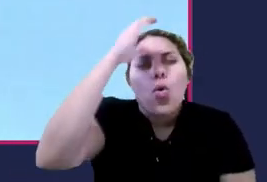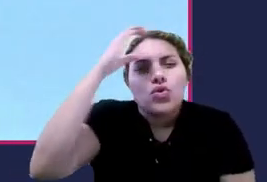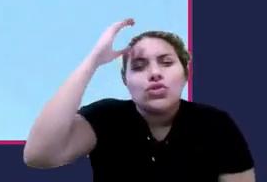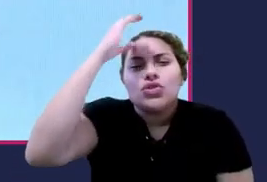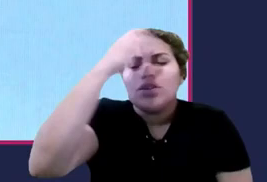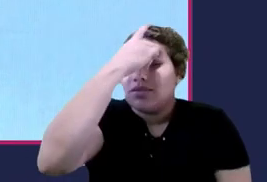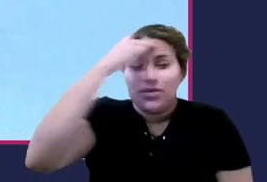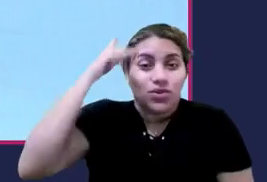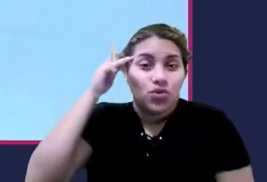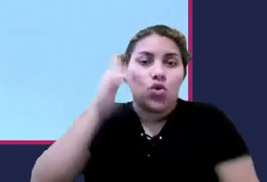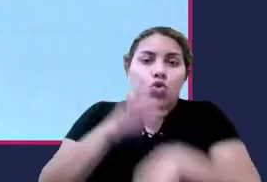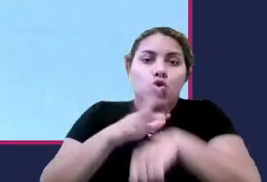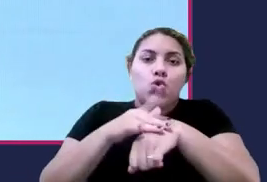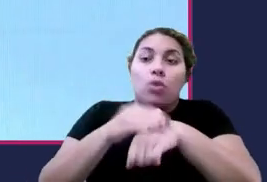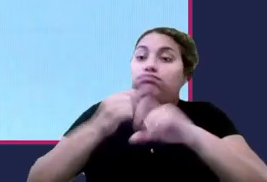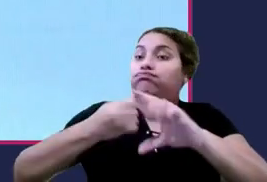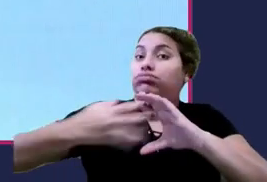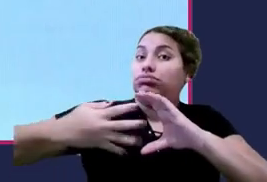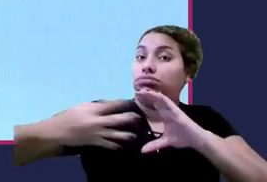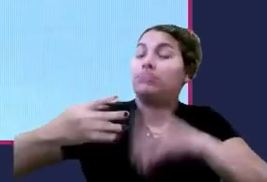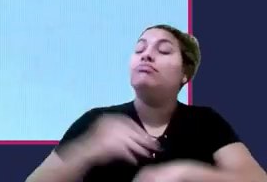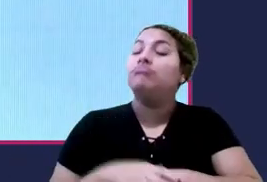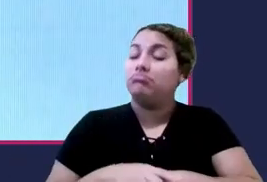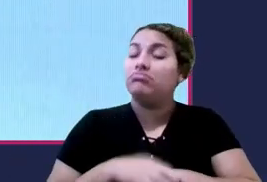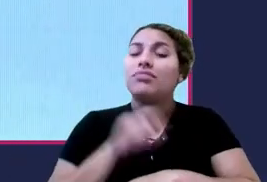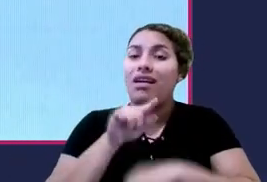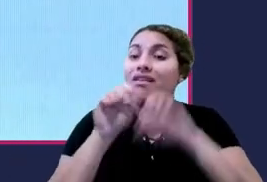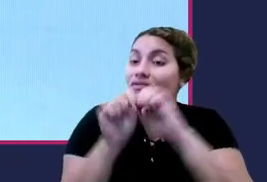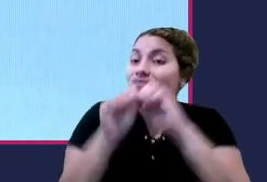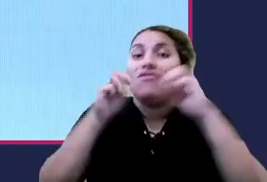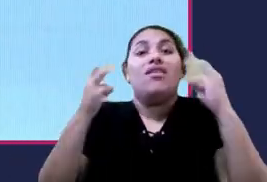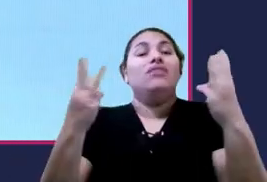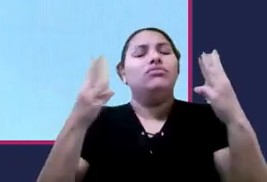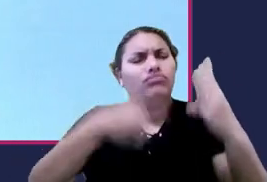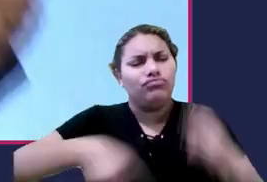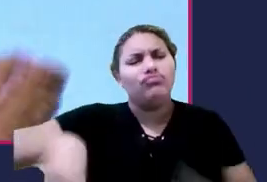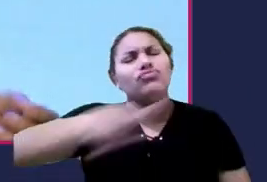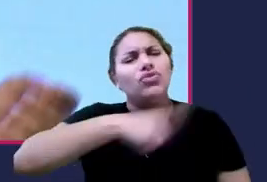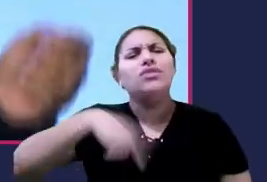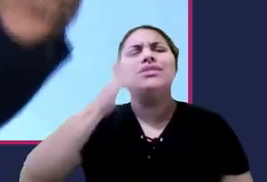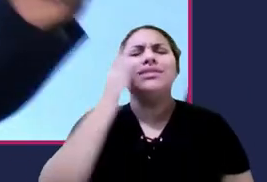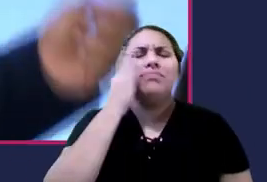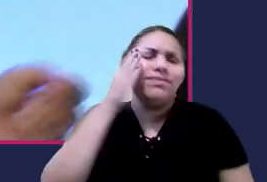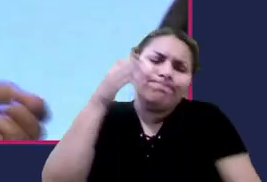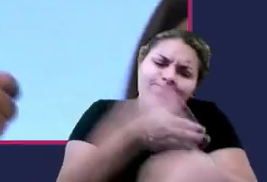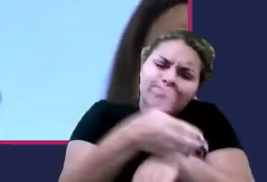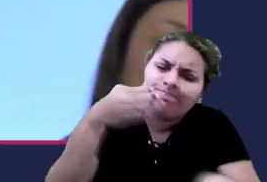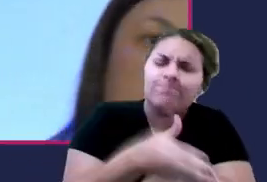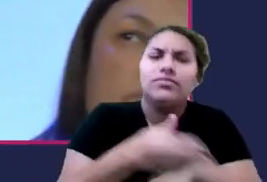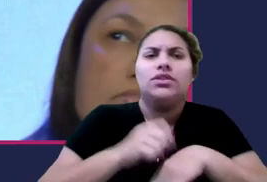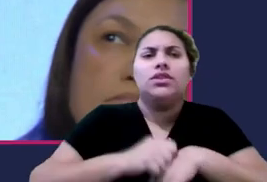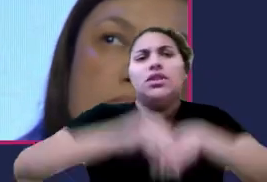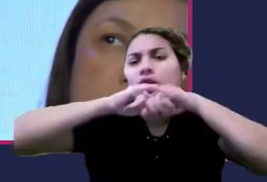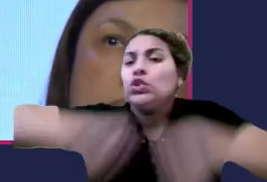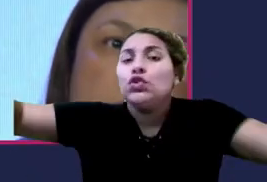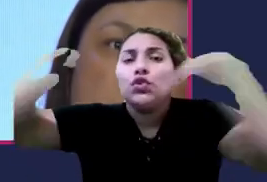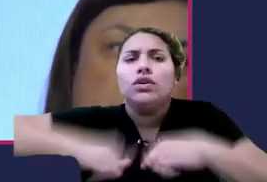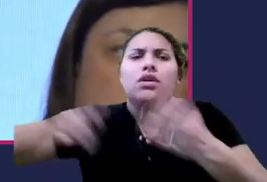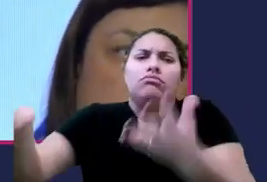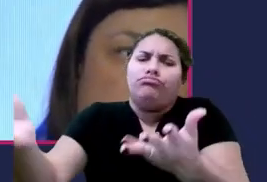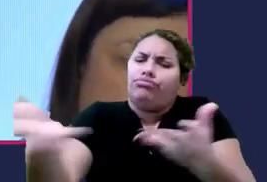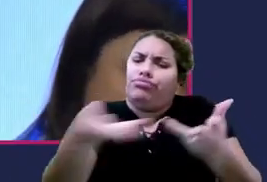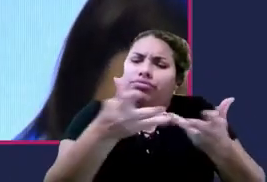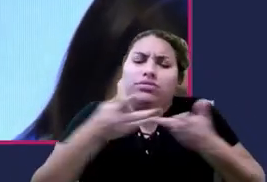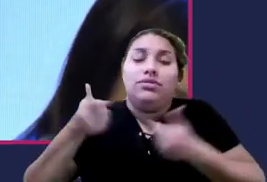the Worldwide Awareness of Rare Diseases Day. This is a moment where we